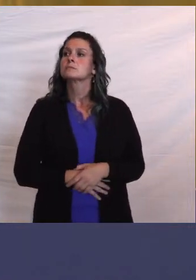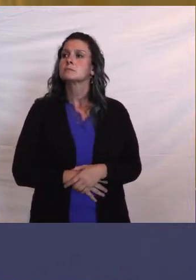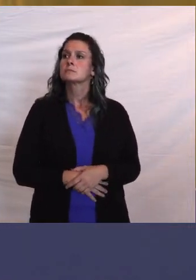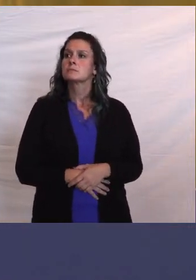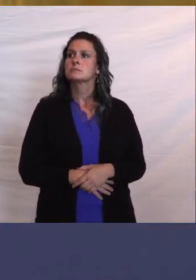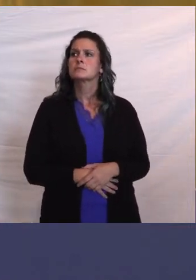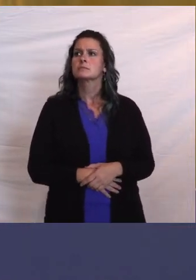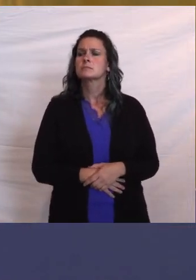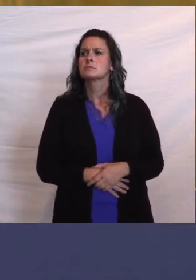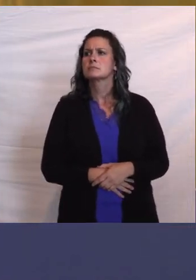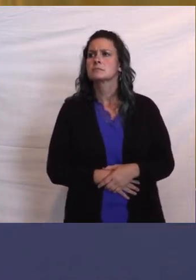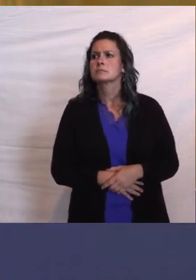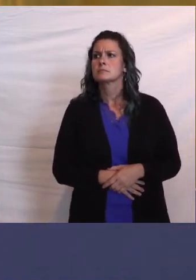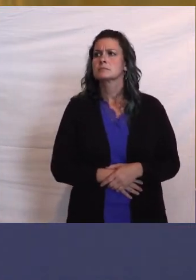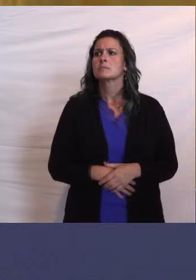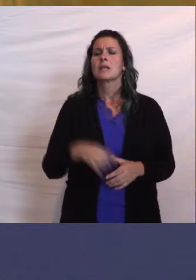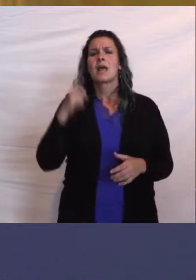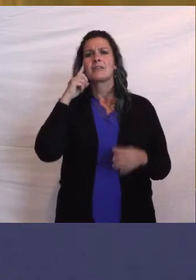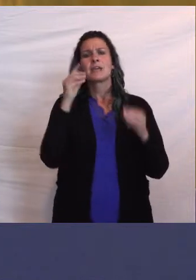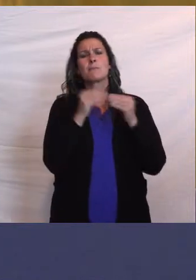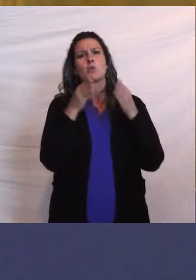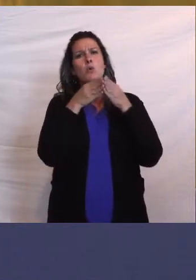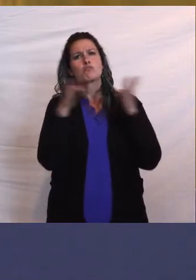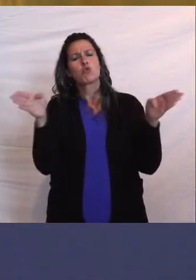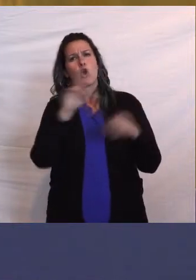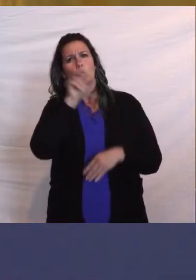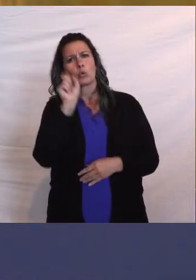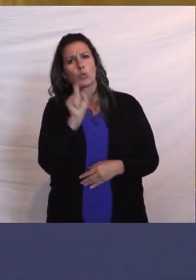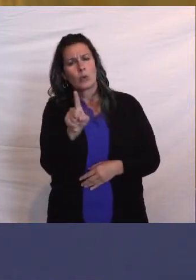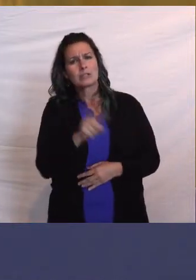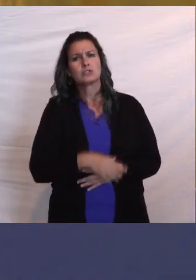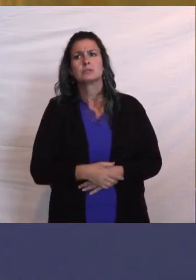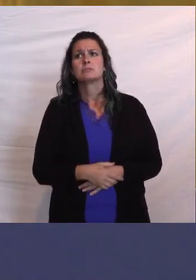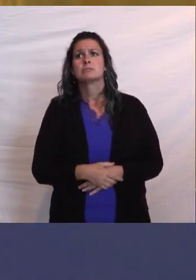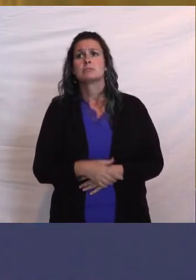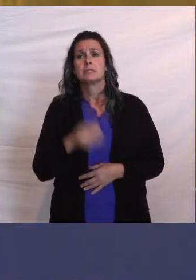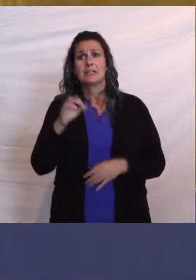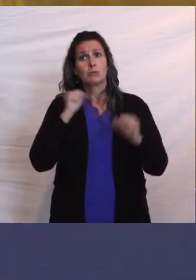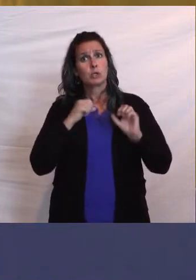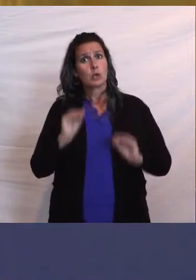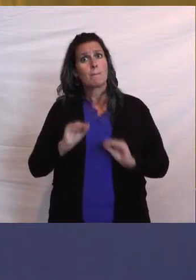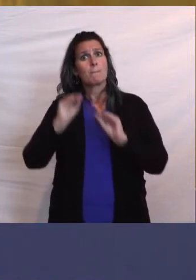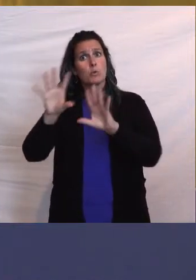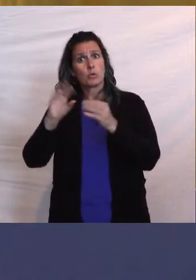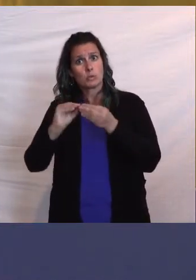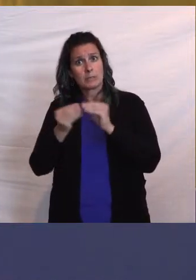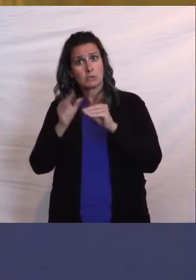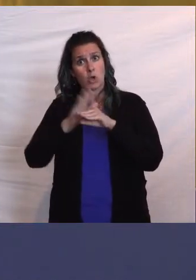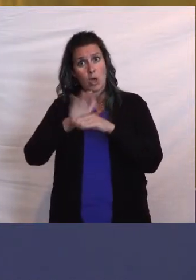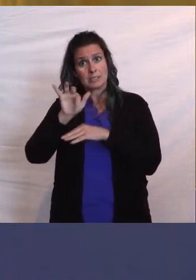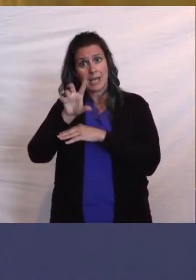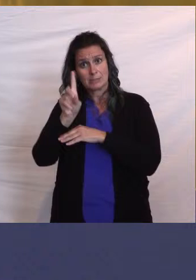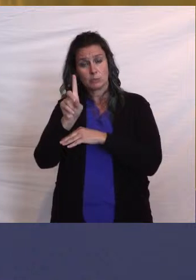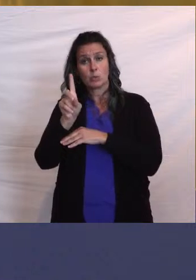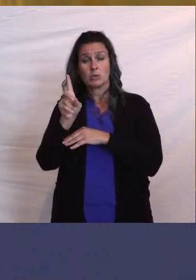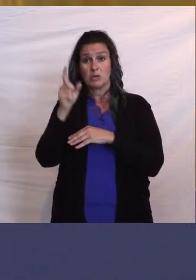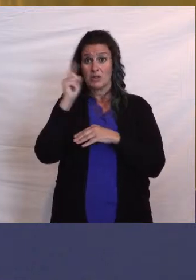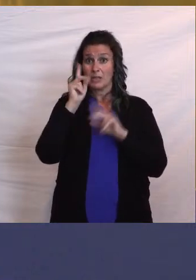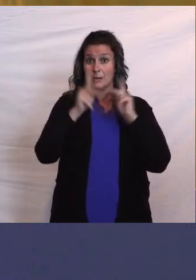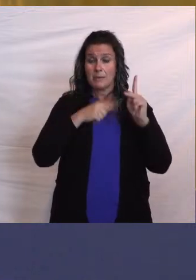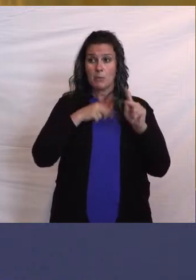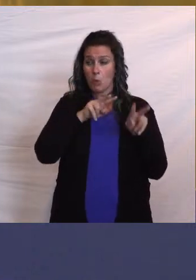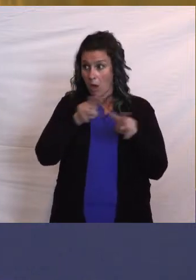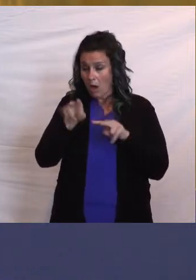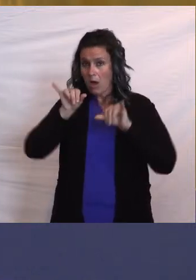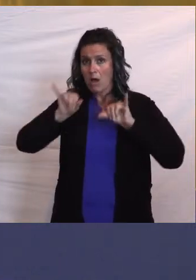I think the more broader question you asked is, do you think if we were able to do that, it would be a weapon we could use to